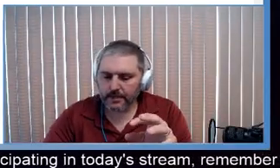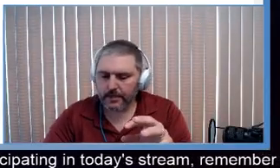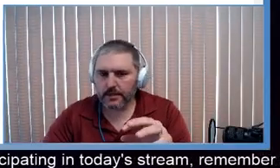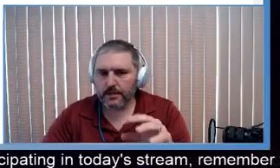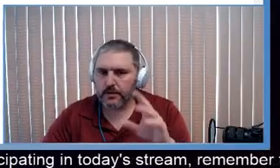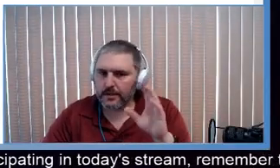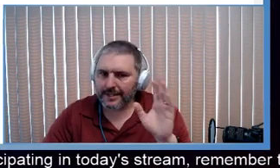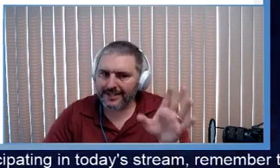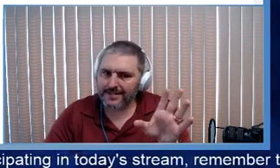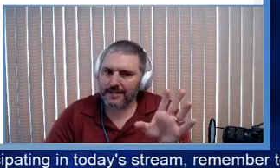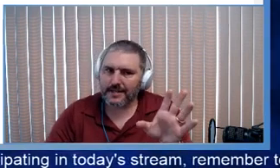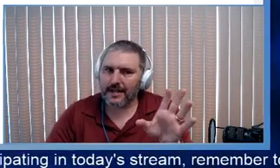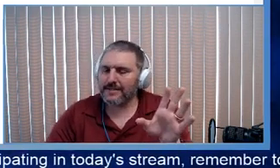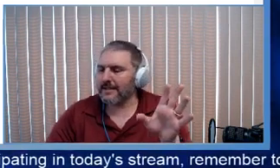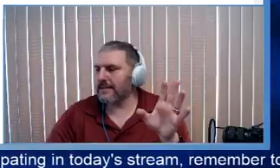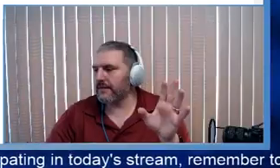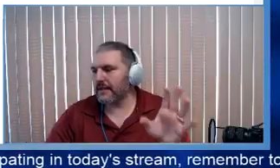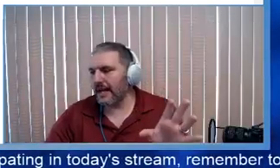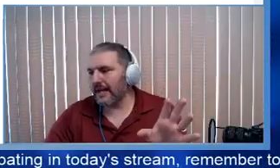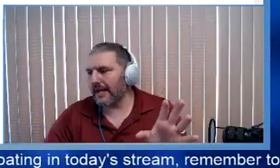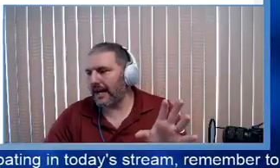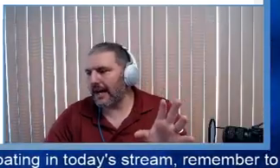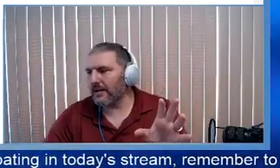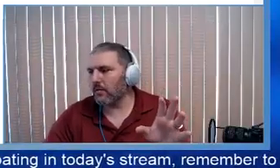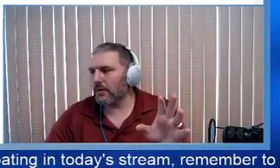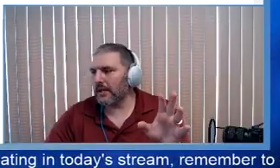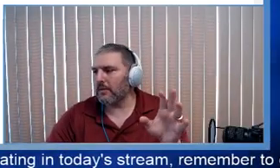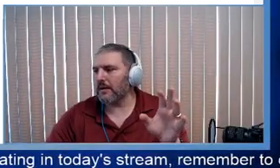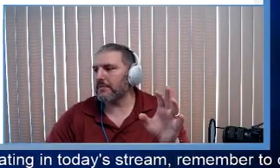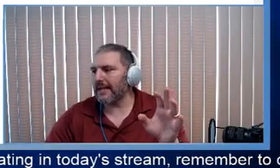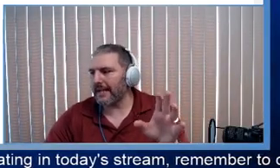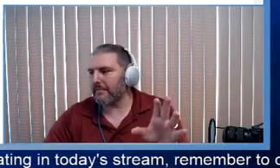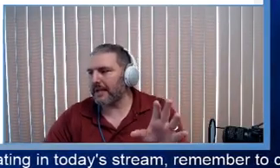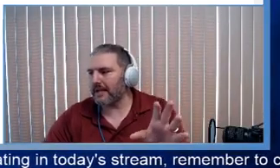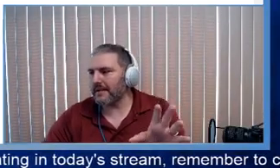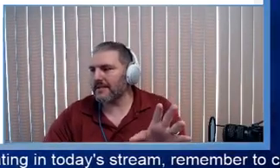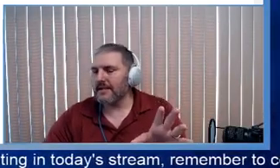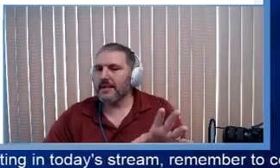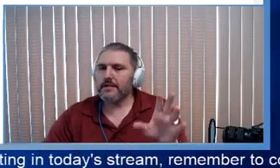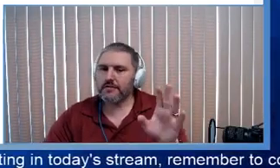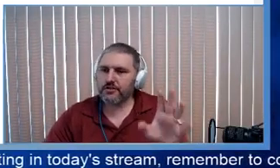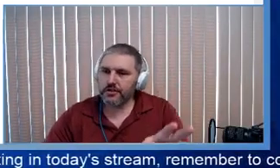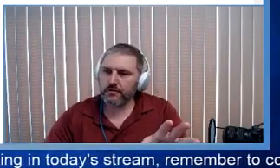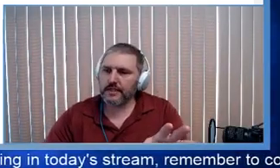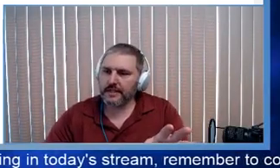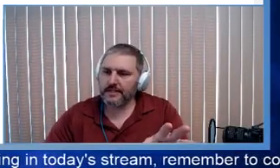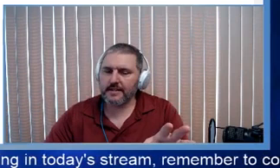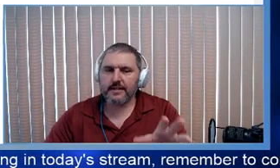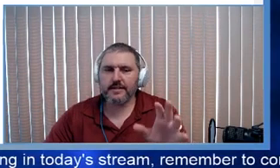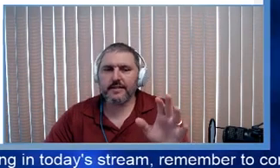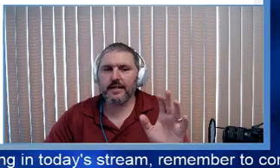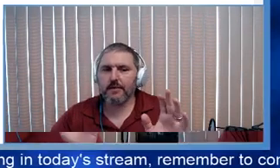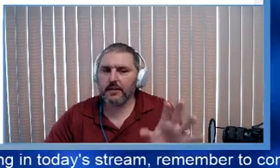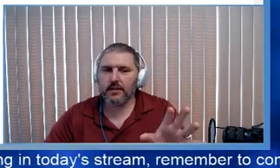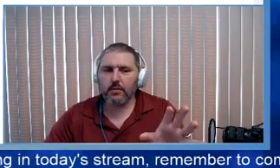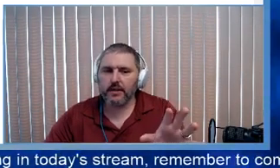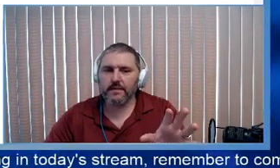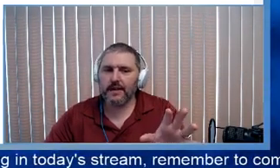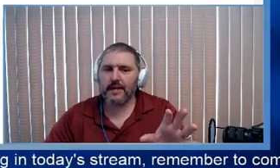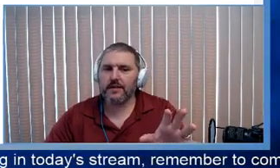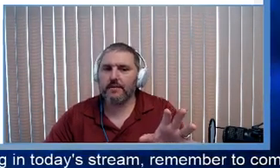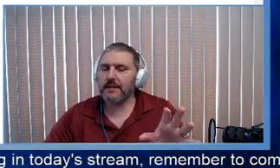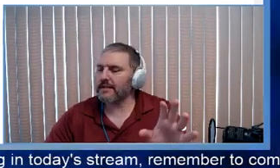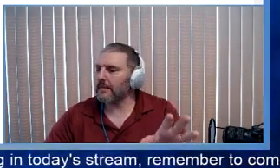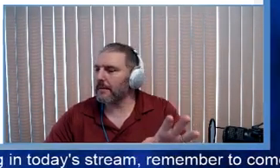And you can listen to the content if you'd like. I don't really want to play it because there's children that listen to this, and I really don't